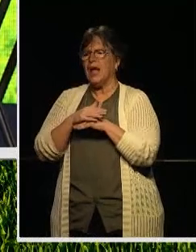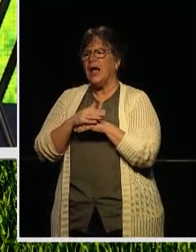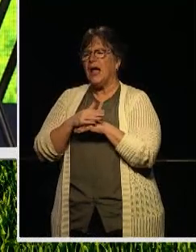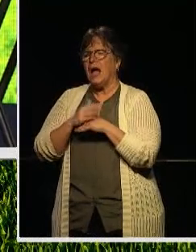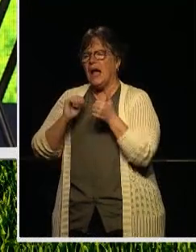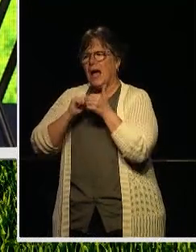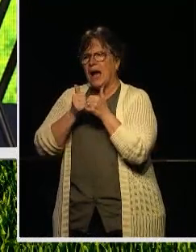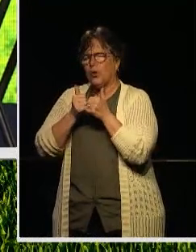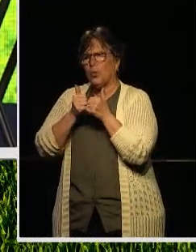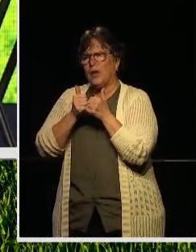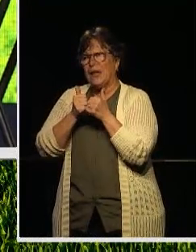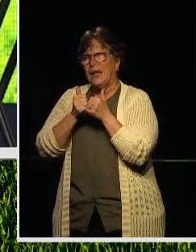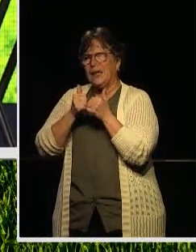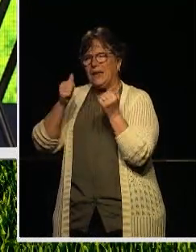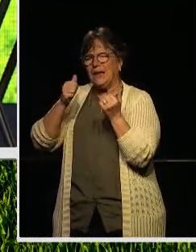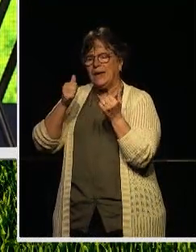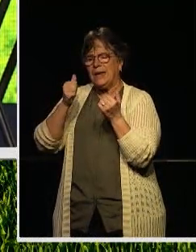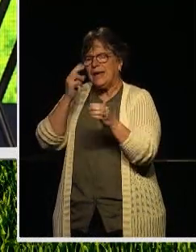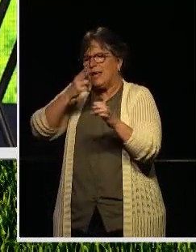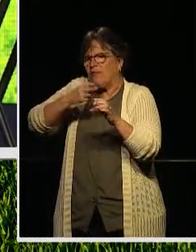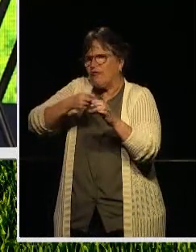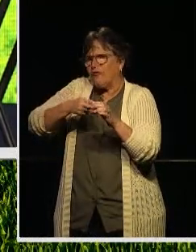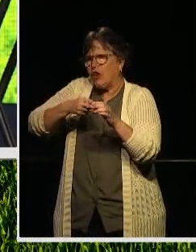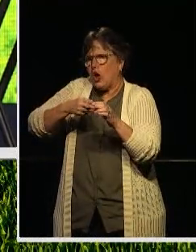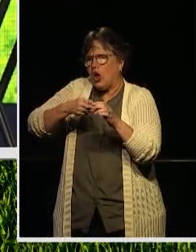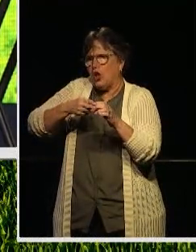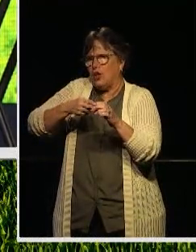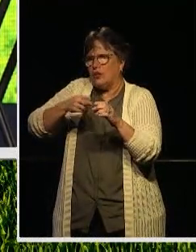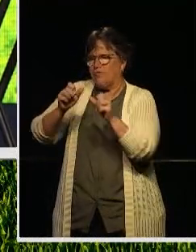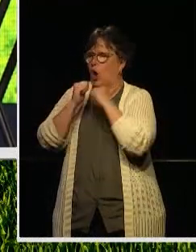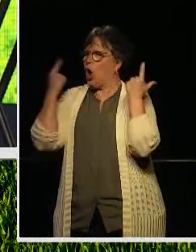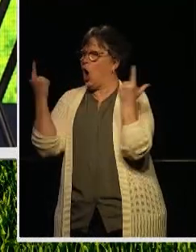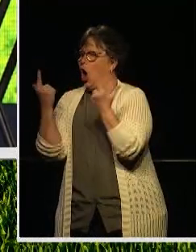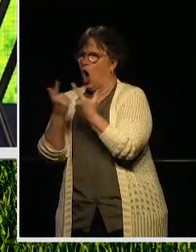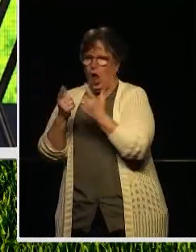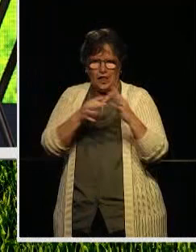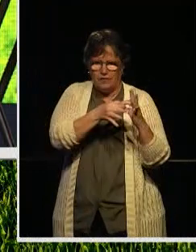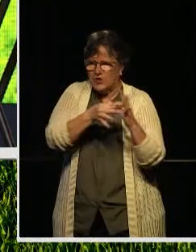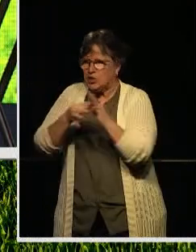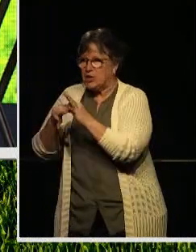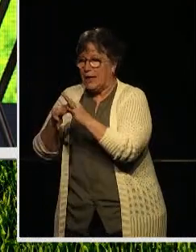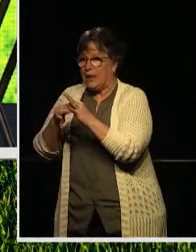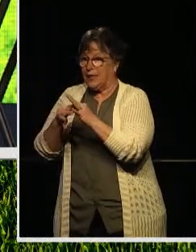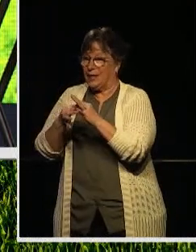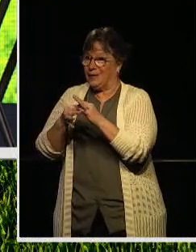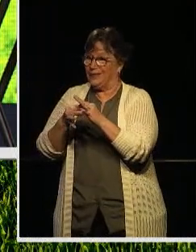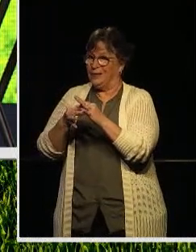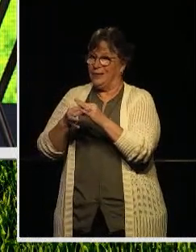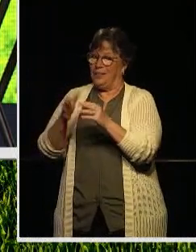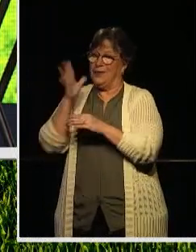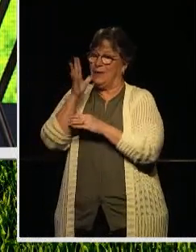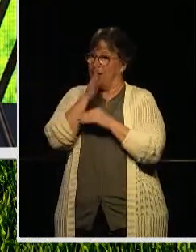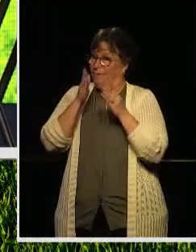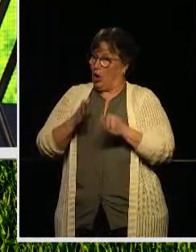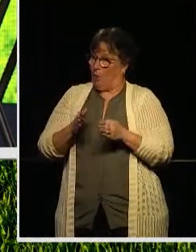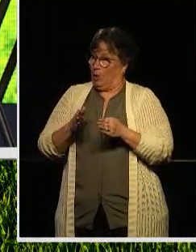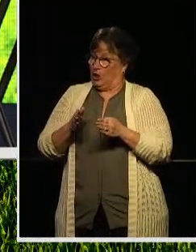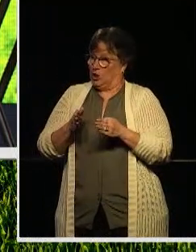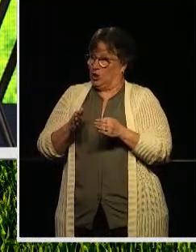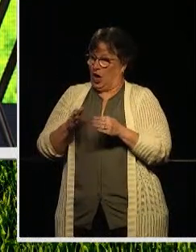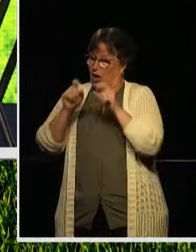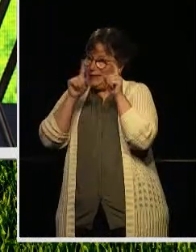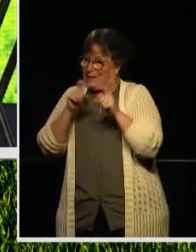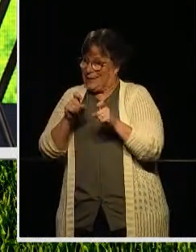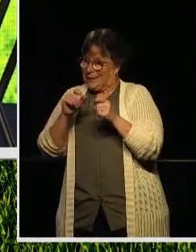supply chain in risk? So the farmers are accepting a lot of the risk, testing these new technologies